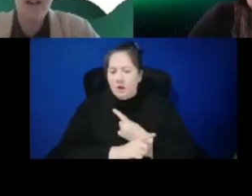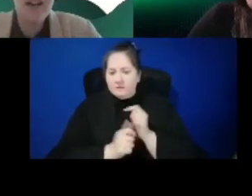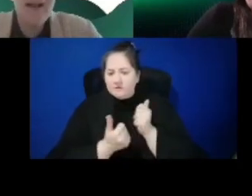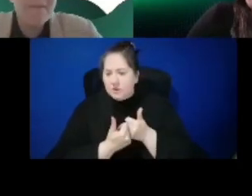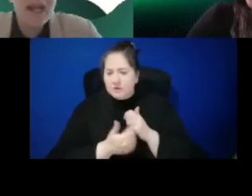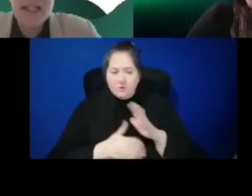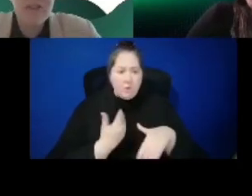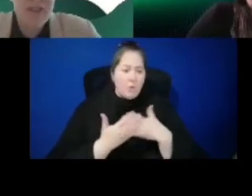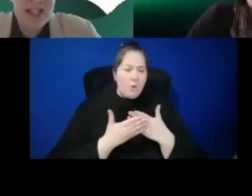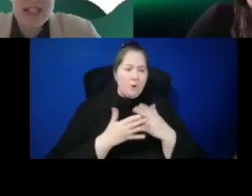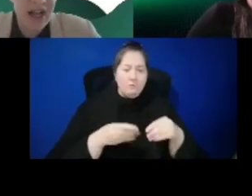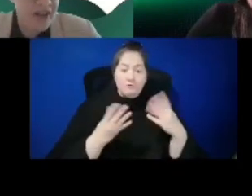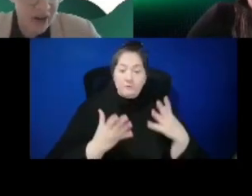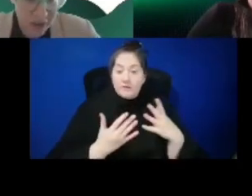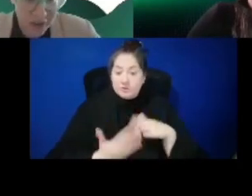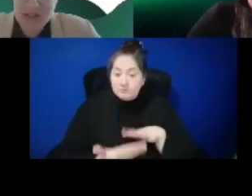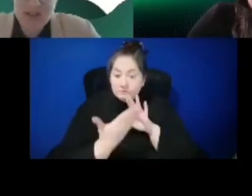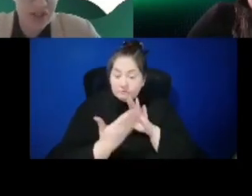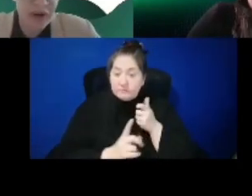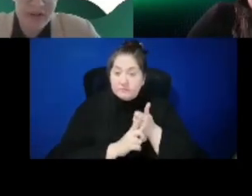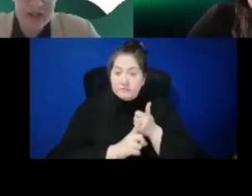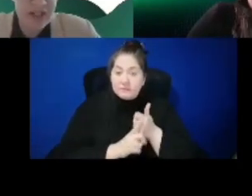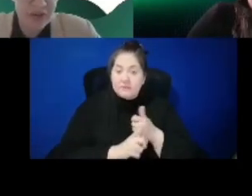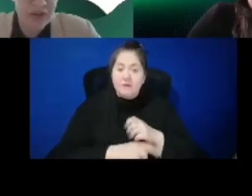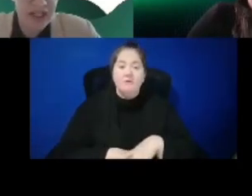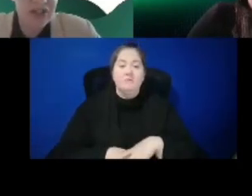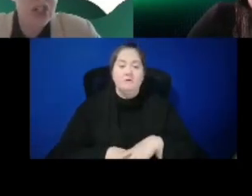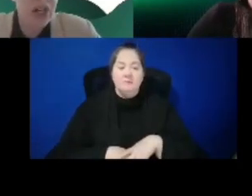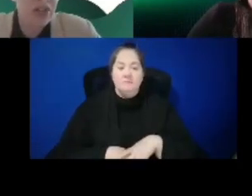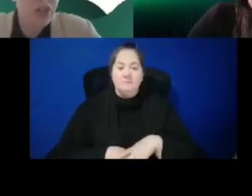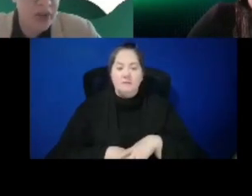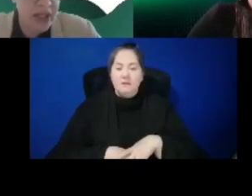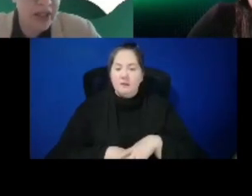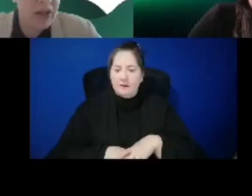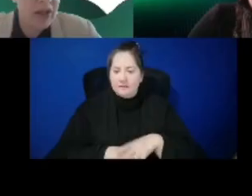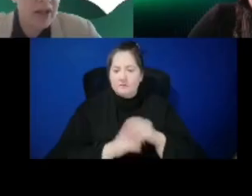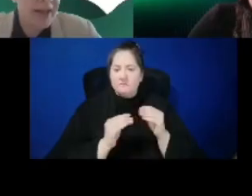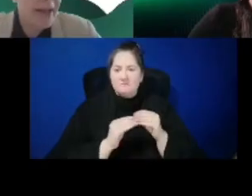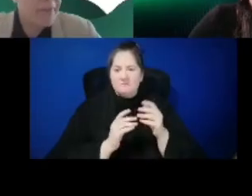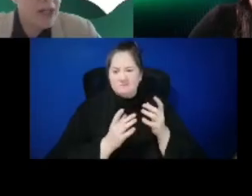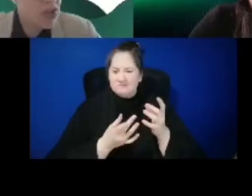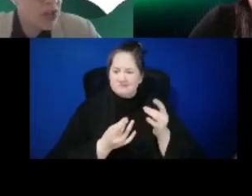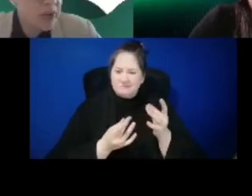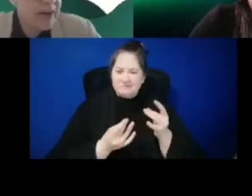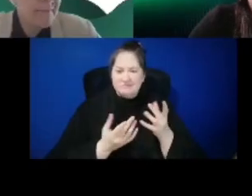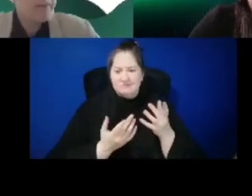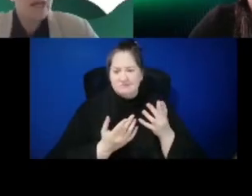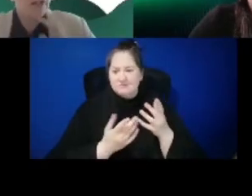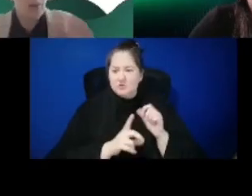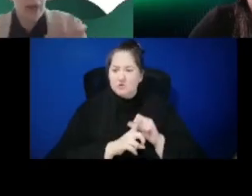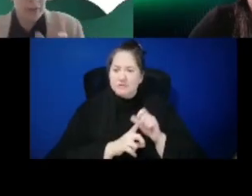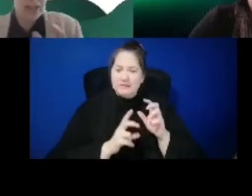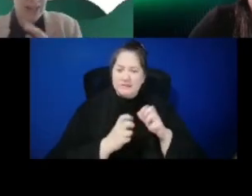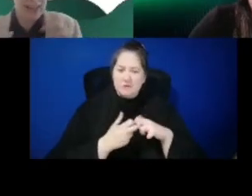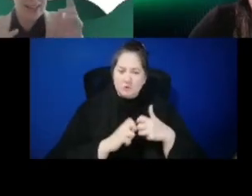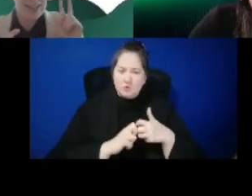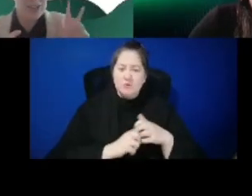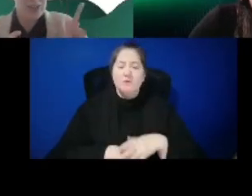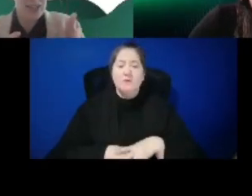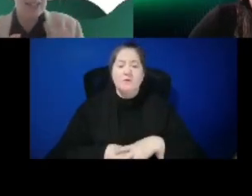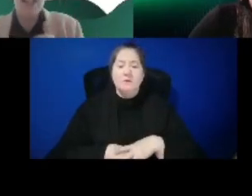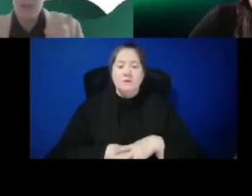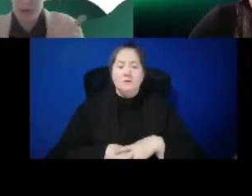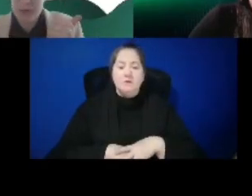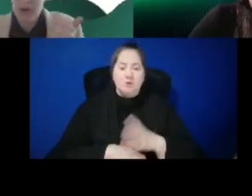every provider has to face on their own. As Jill referenced, it really is a tricky issue. So I would